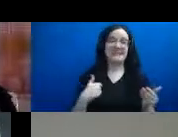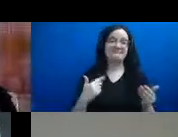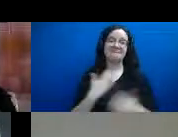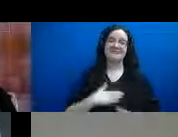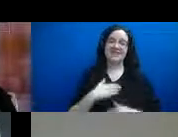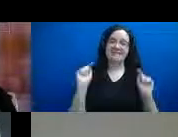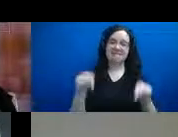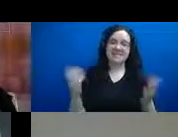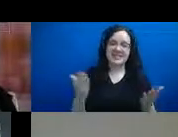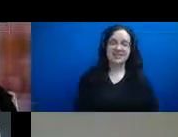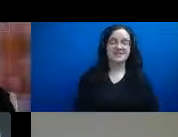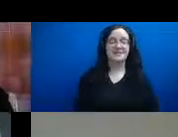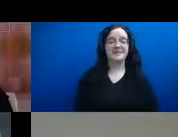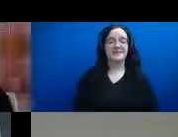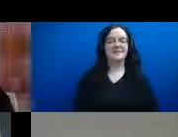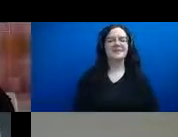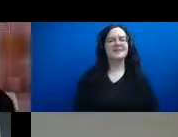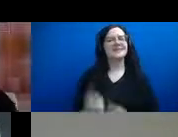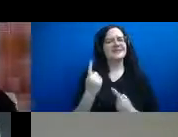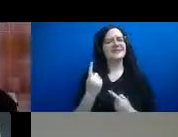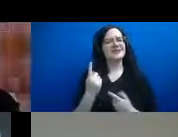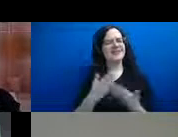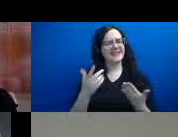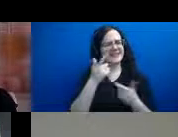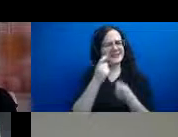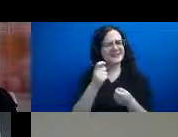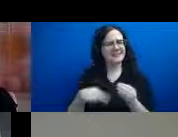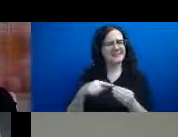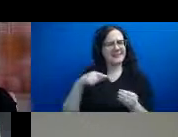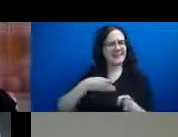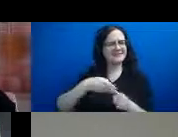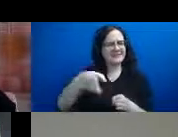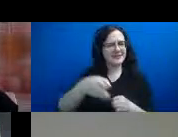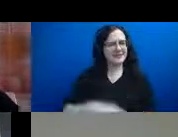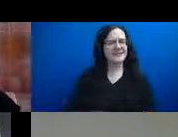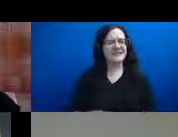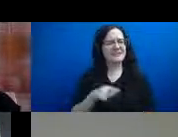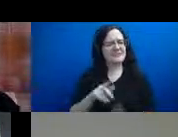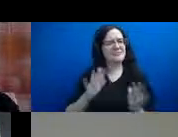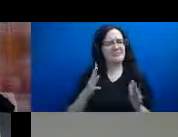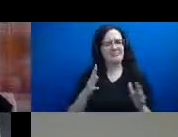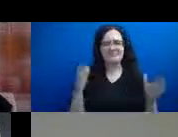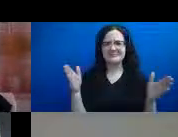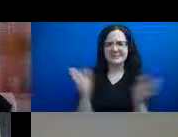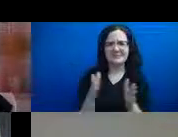And one of the things that's interesting about this field is it's relatively small,